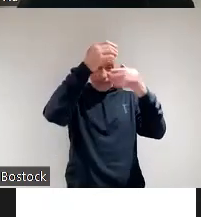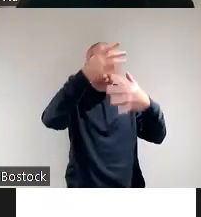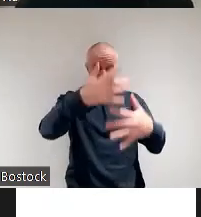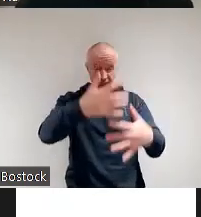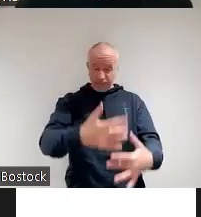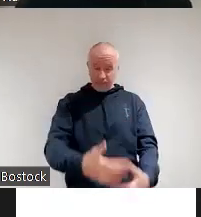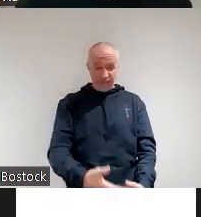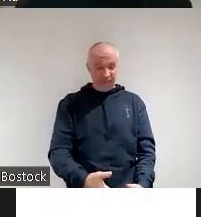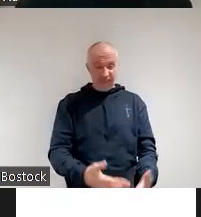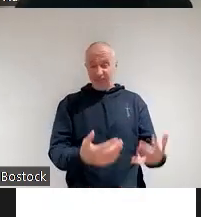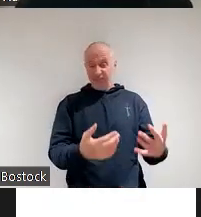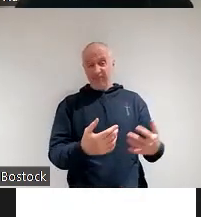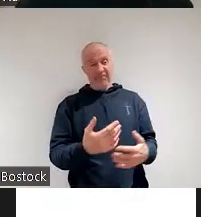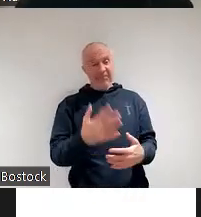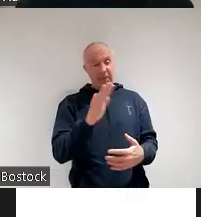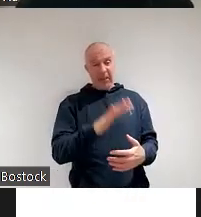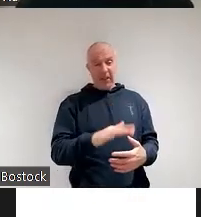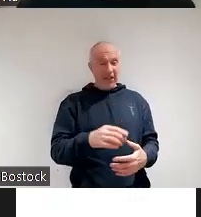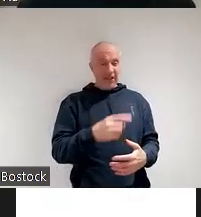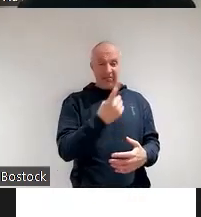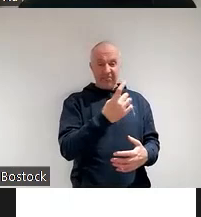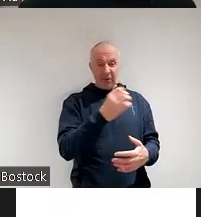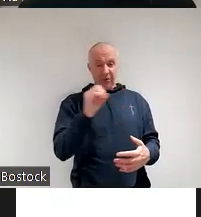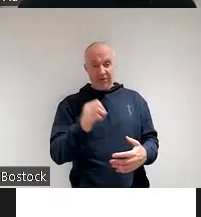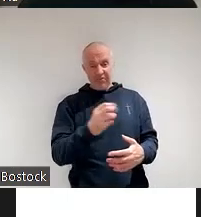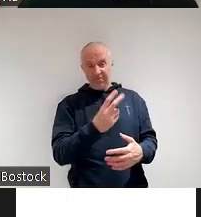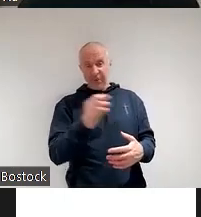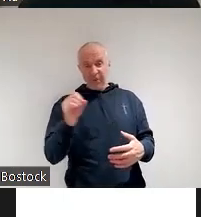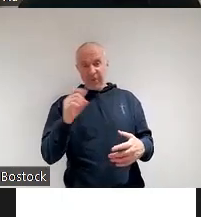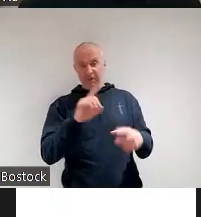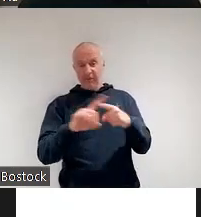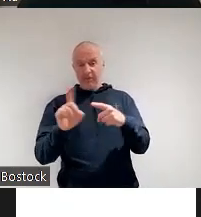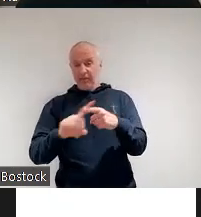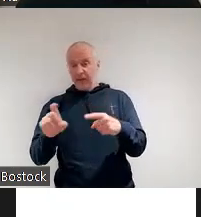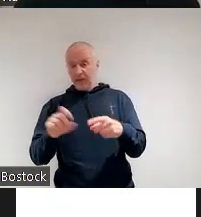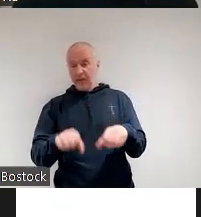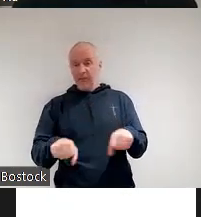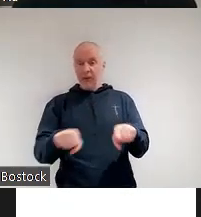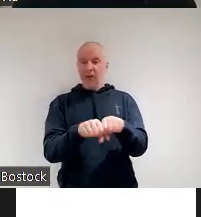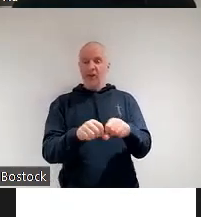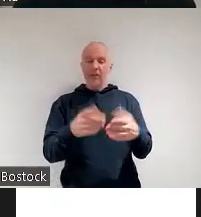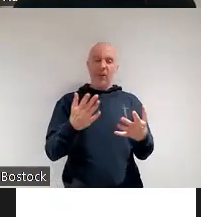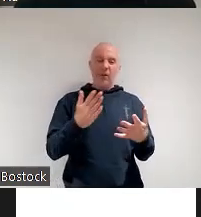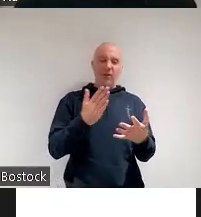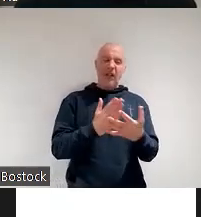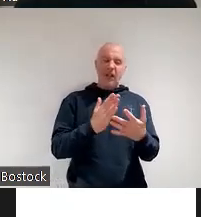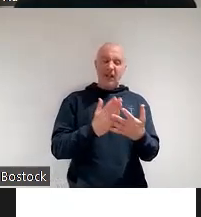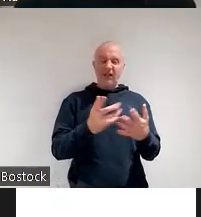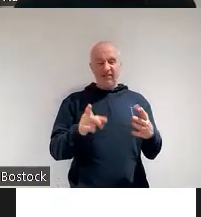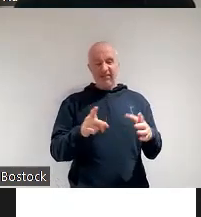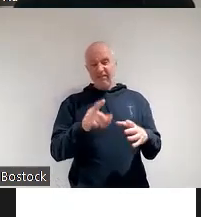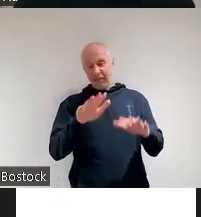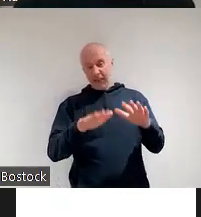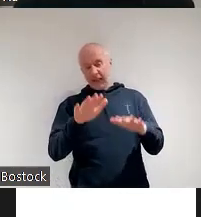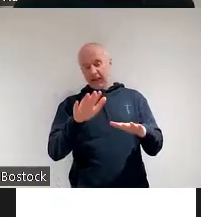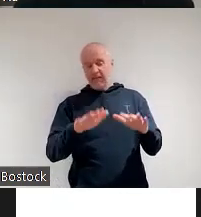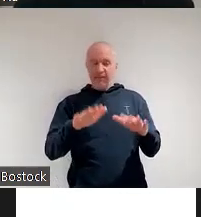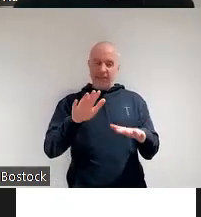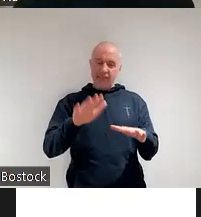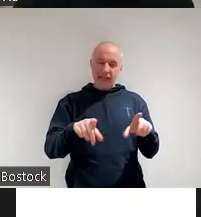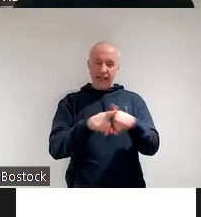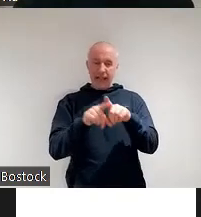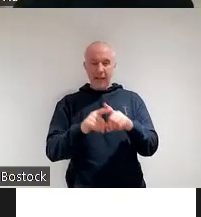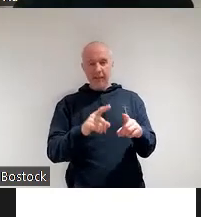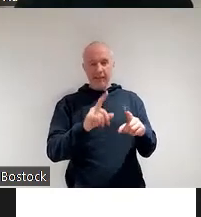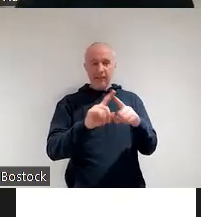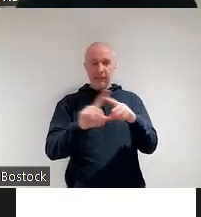50, 60, or even hundreds of different chargers. But fundamentally, they are the same if you look at how they're being grouped and divided.